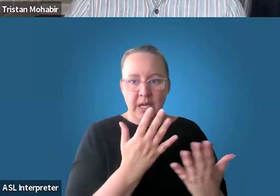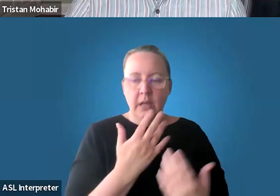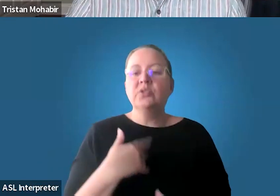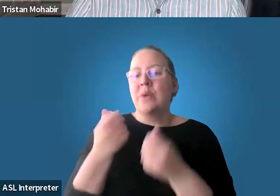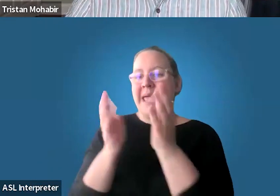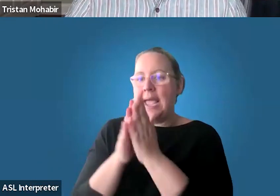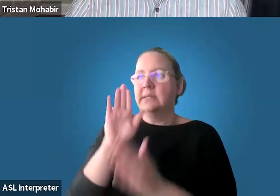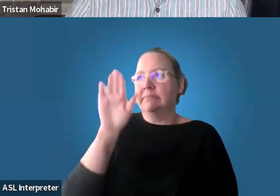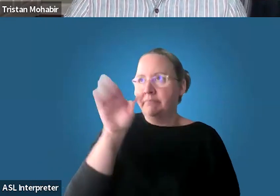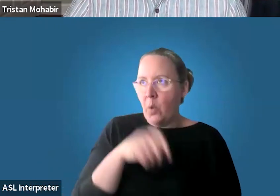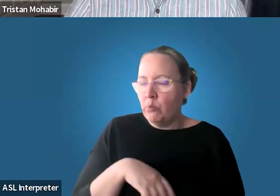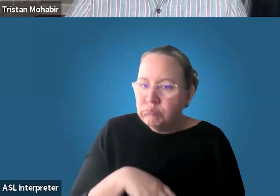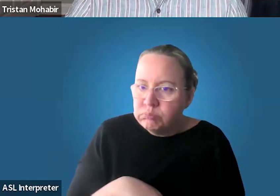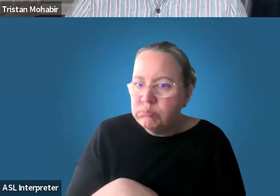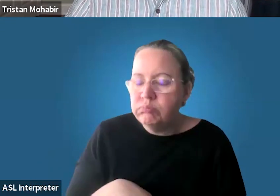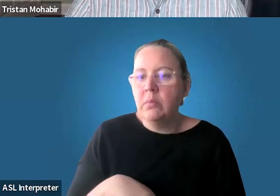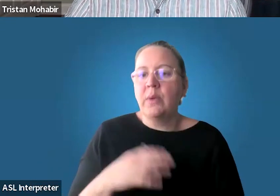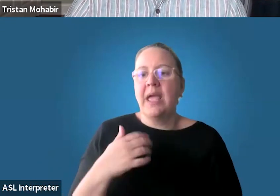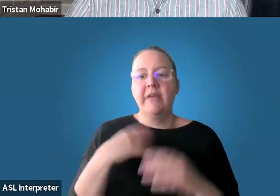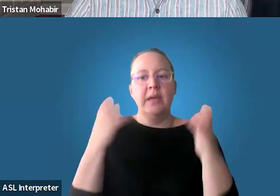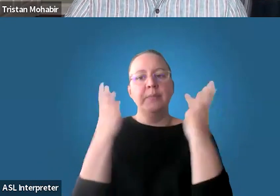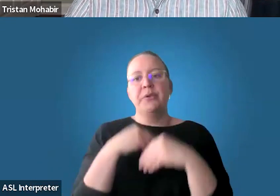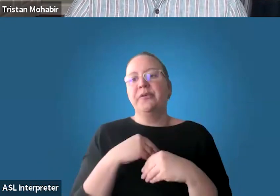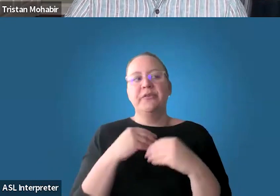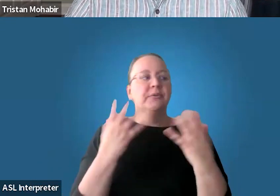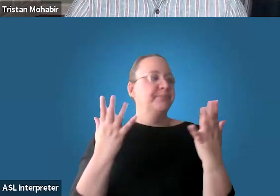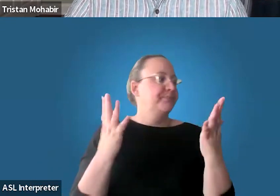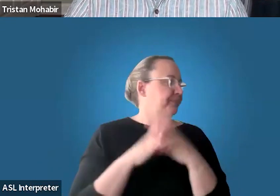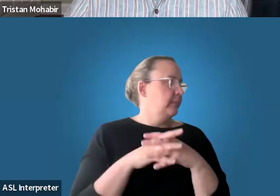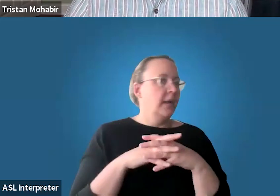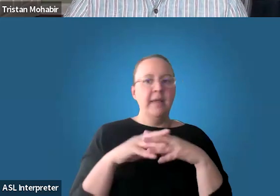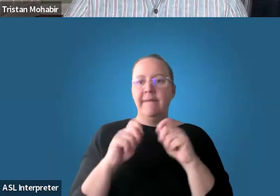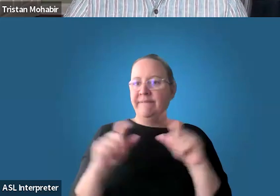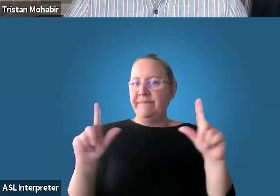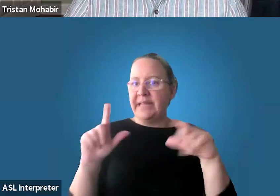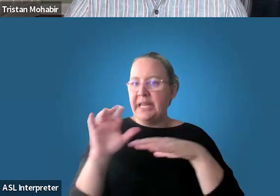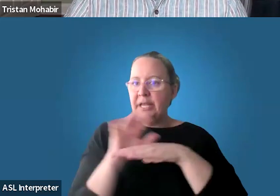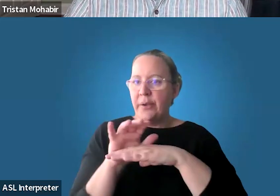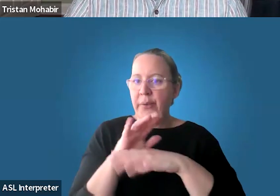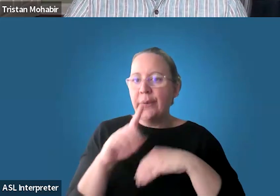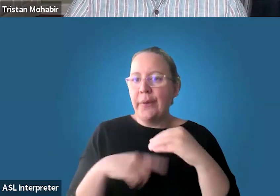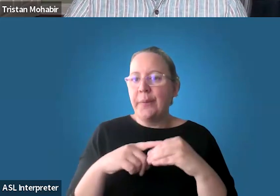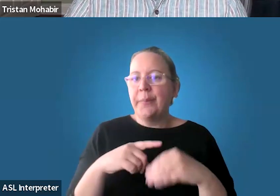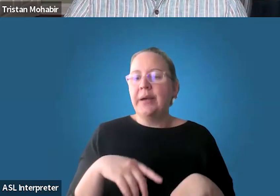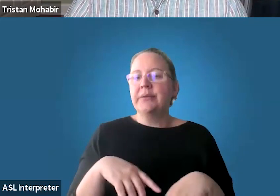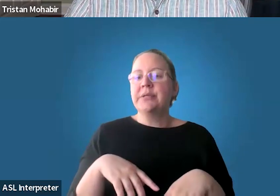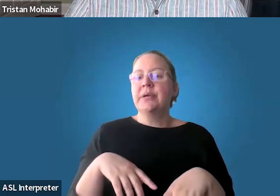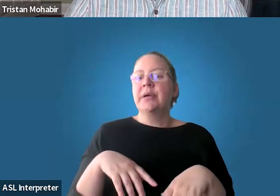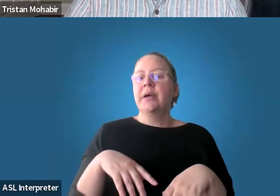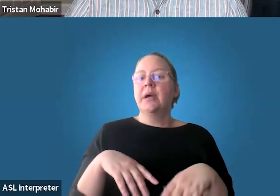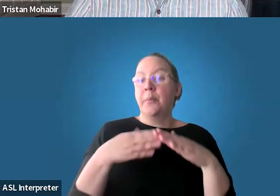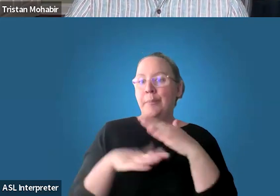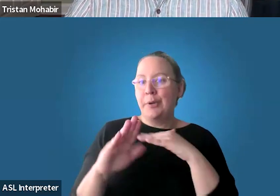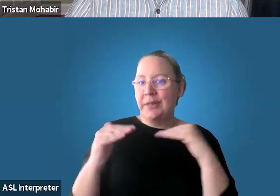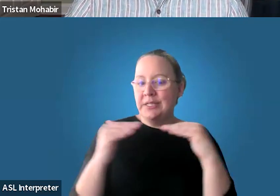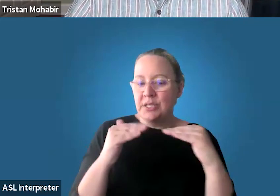go we have a beautiful video storytelling series on birth justice, and